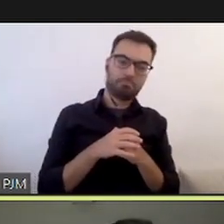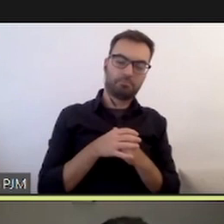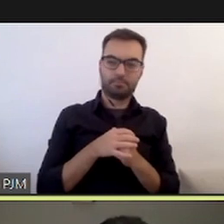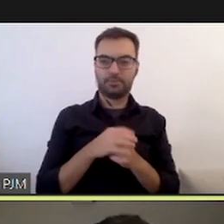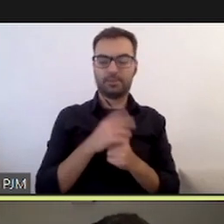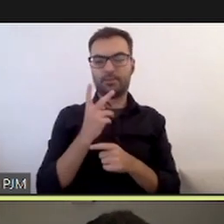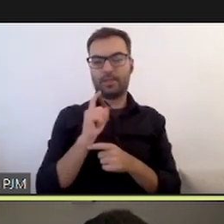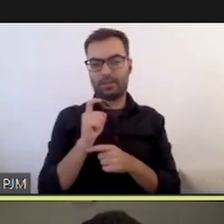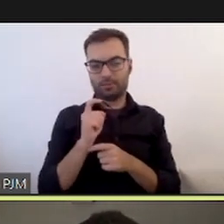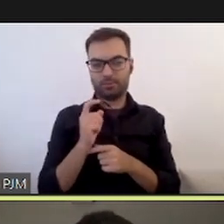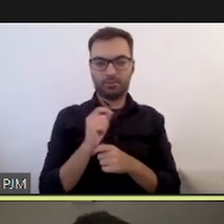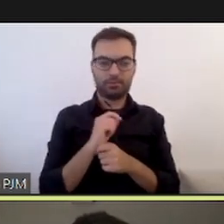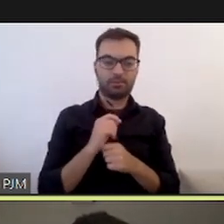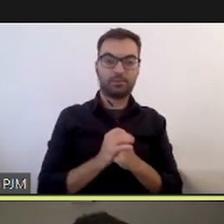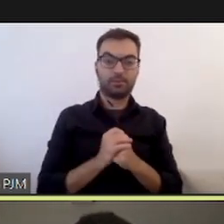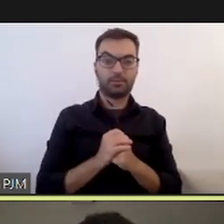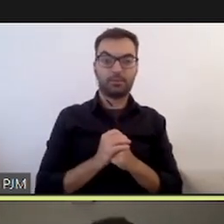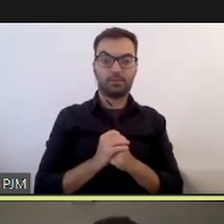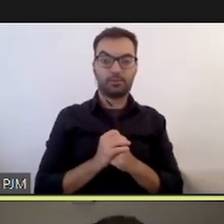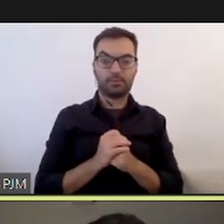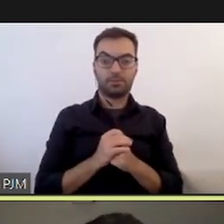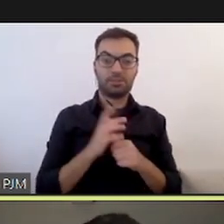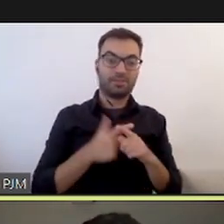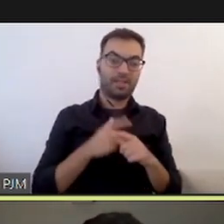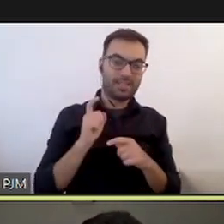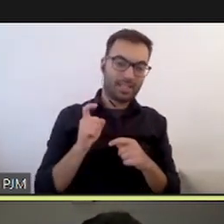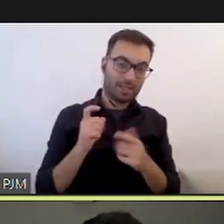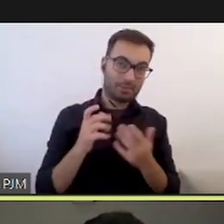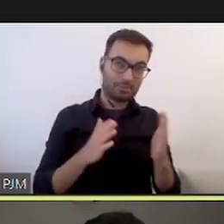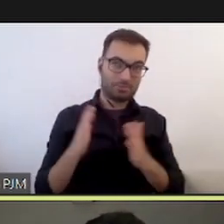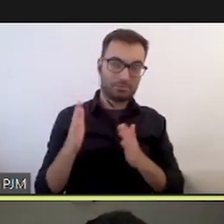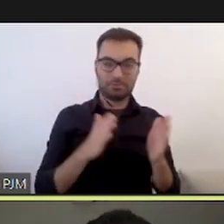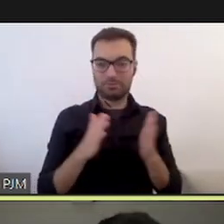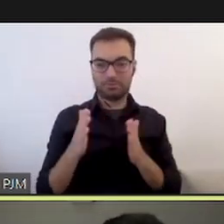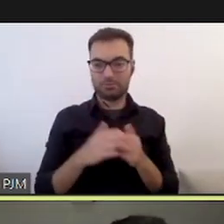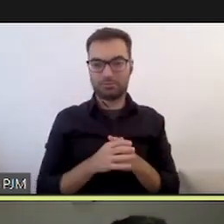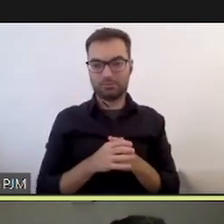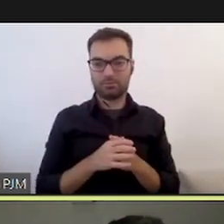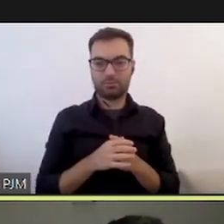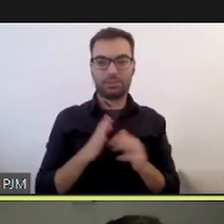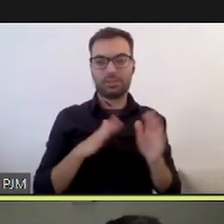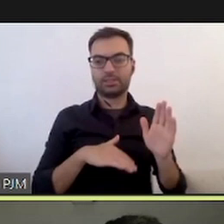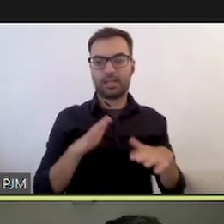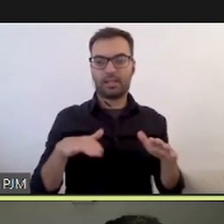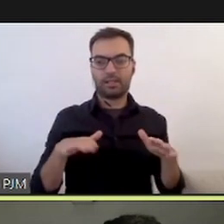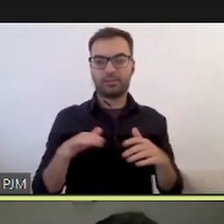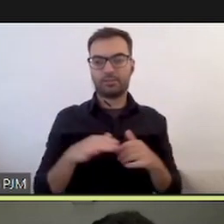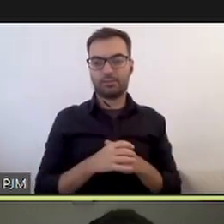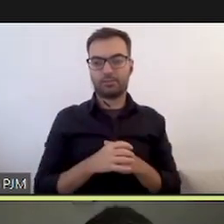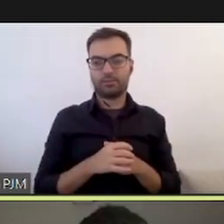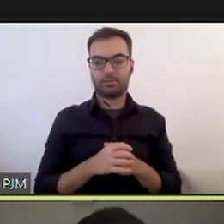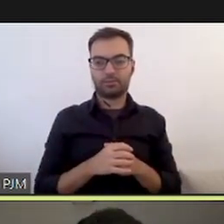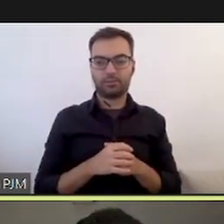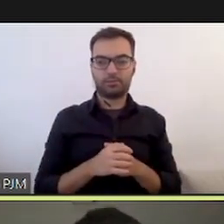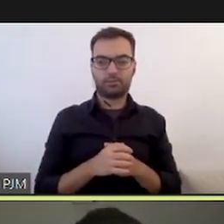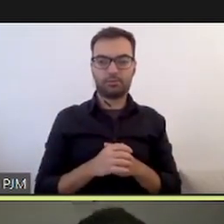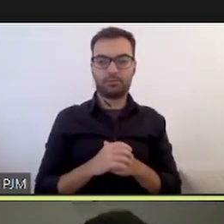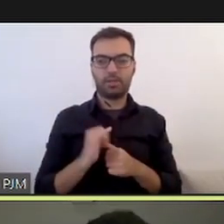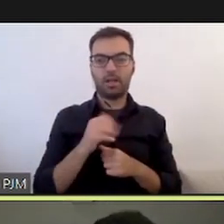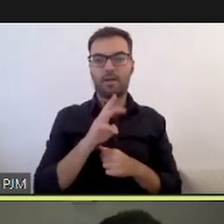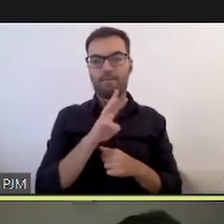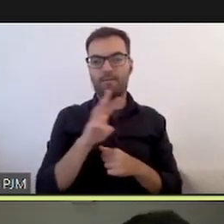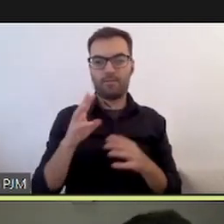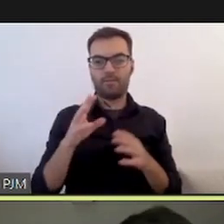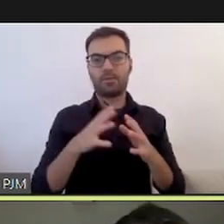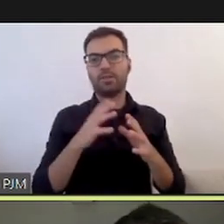2 seconds to 20 seconds, is the matter of the how the page is